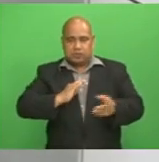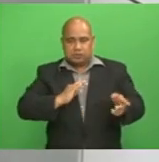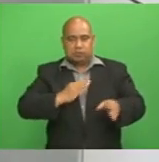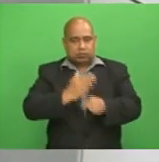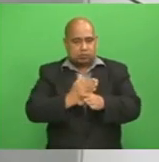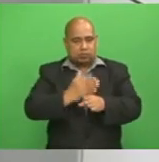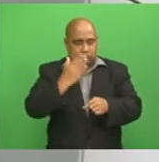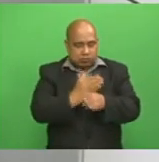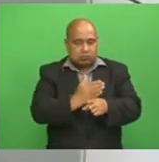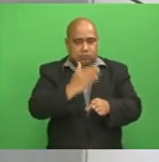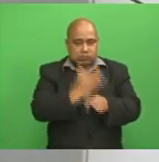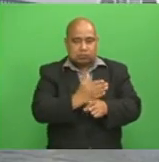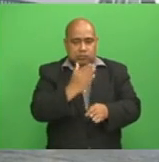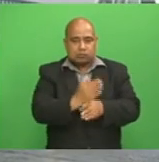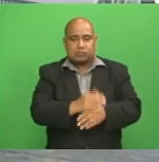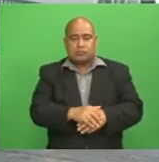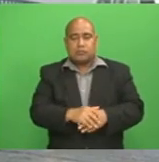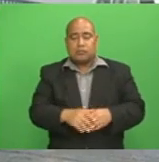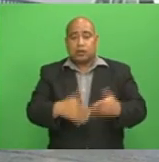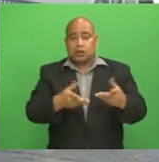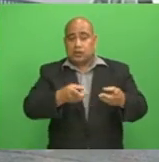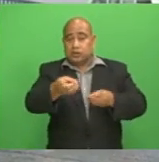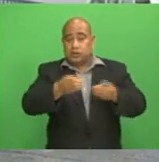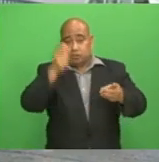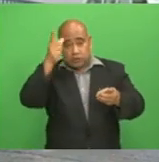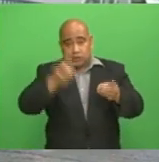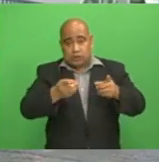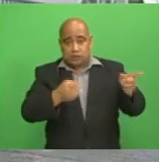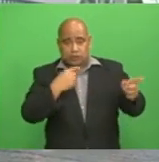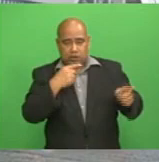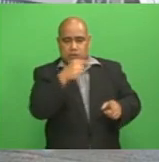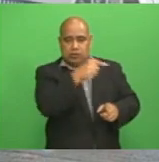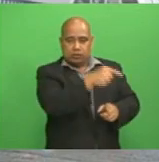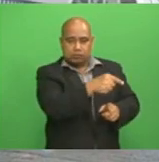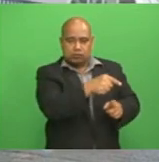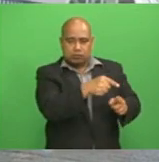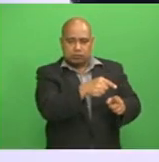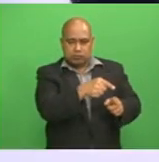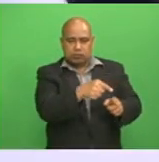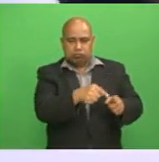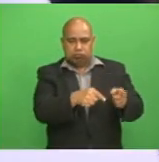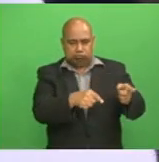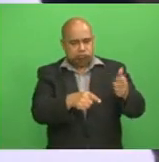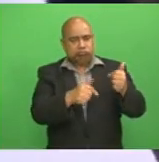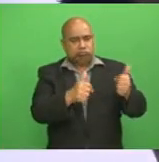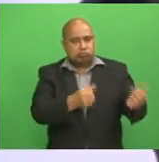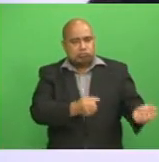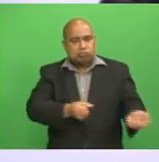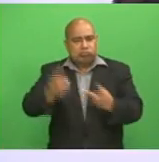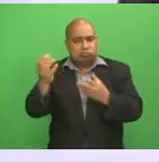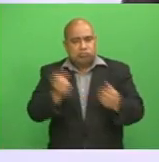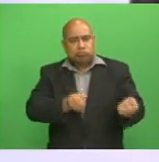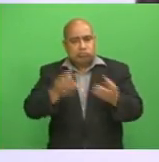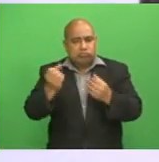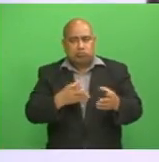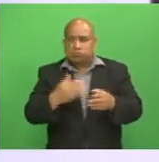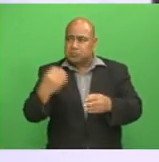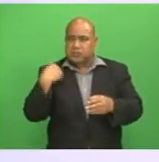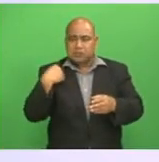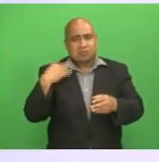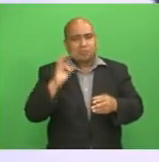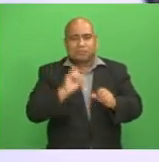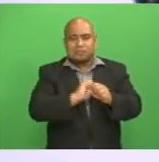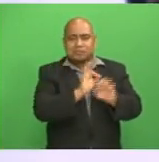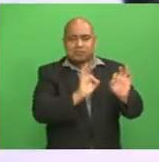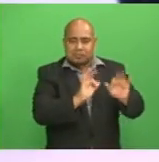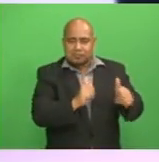Raj Manohan says the raw material supply chain is not directly affected by the pandemic. Number one, we're training staff. Like at